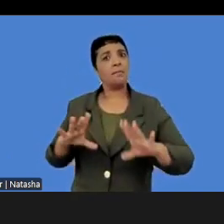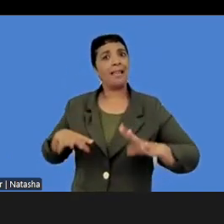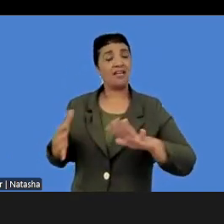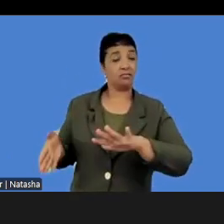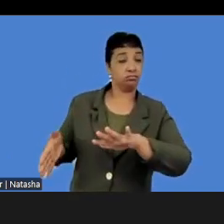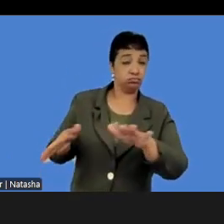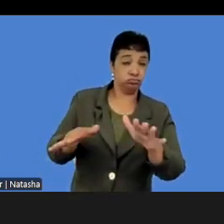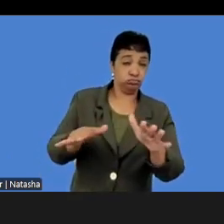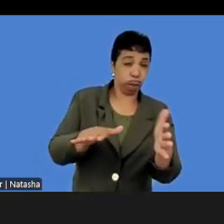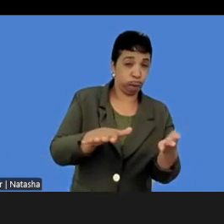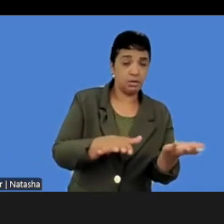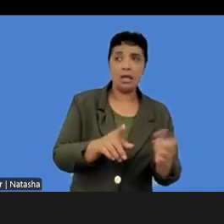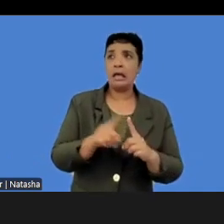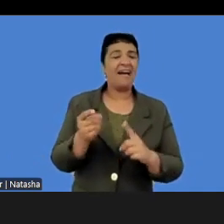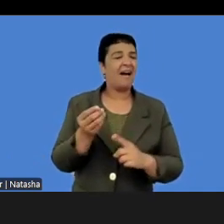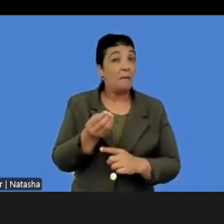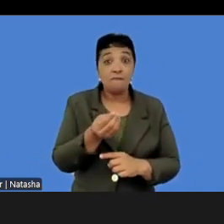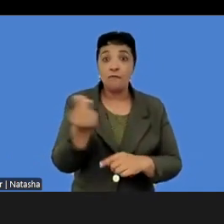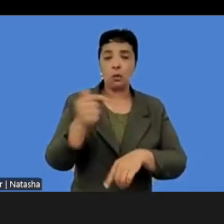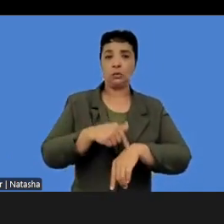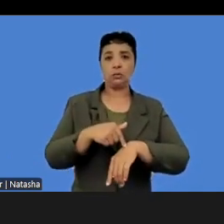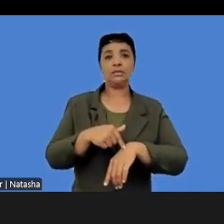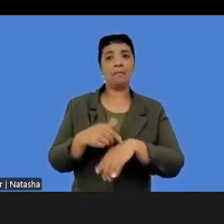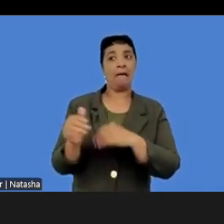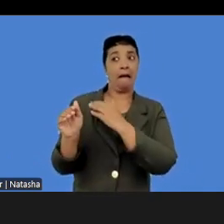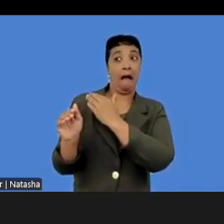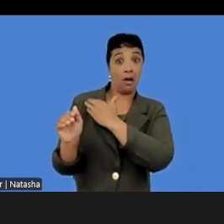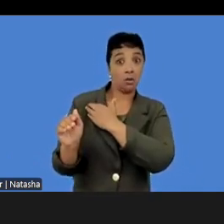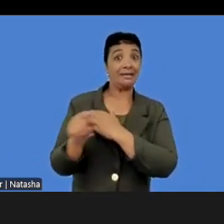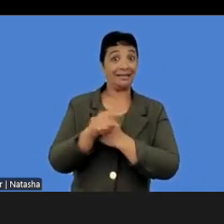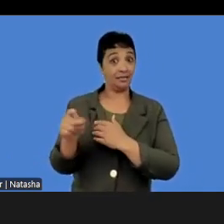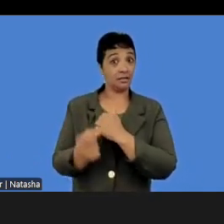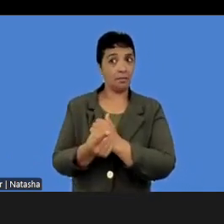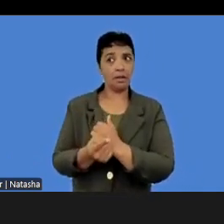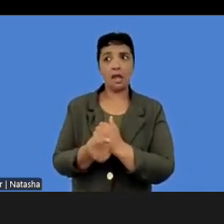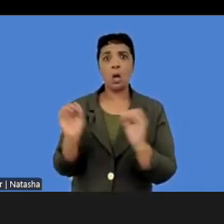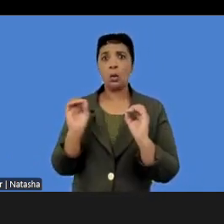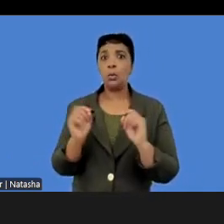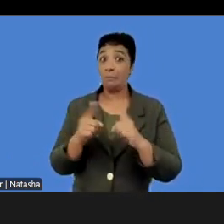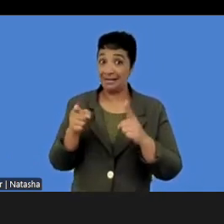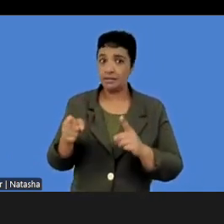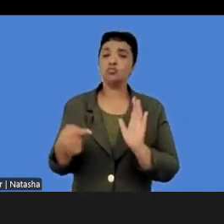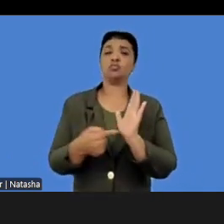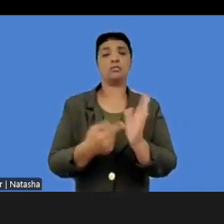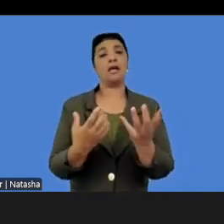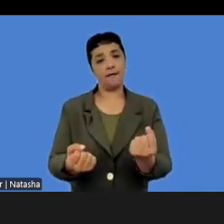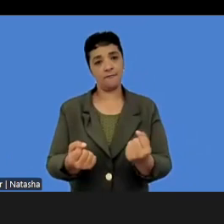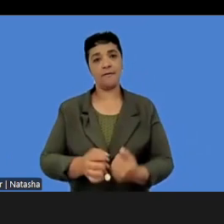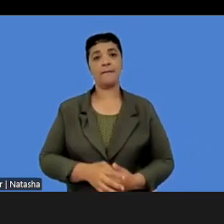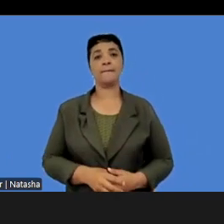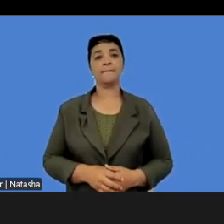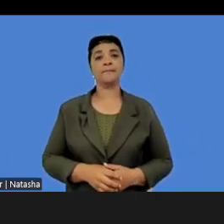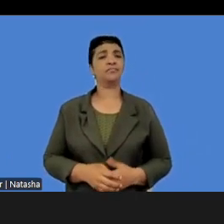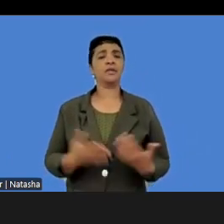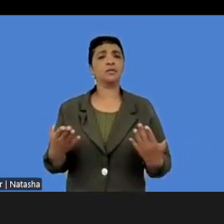because it's very seldom that you see accountability in these kinds of tragedies. So what